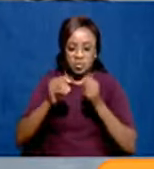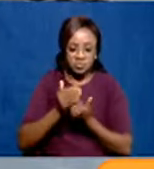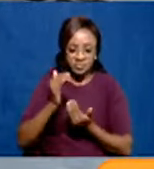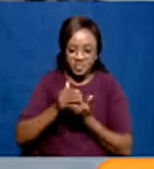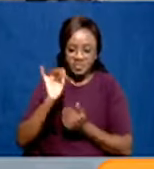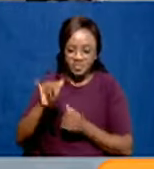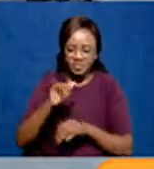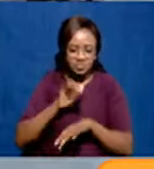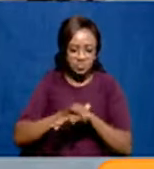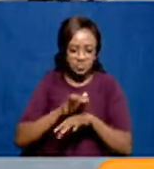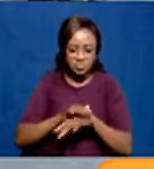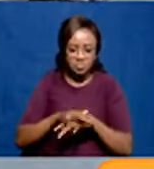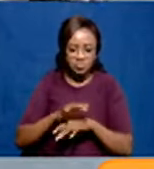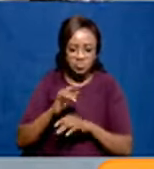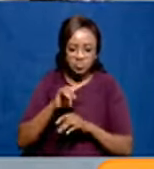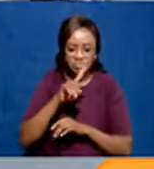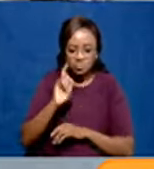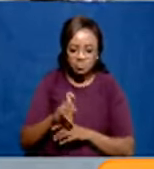question. You know,